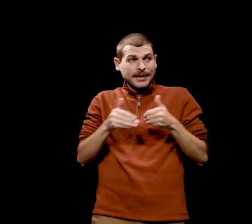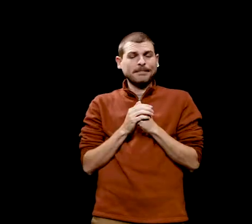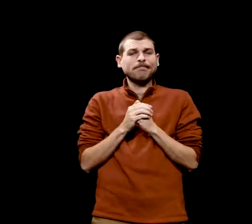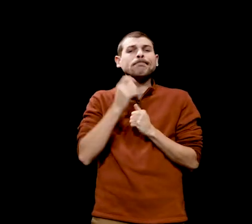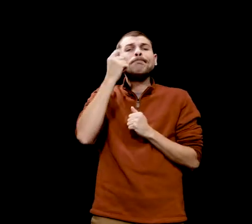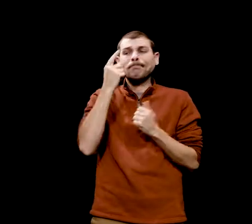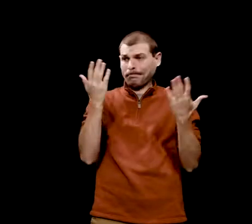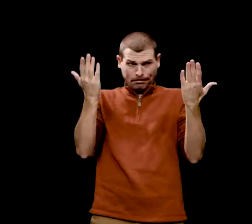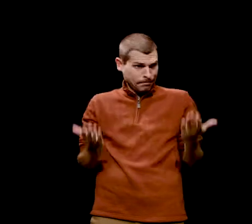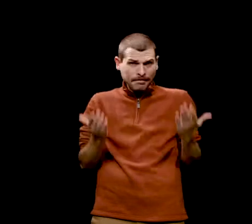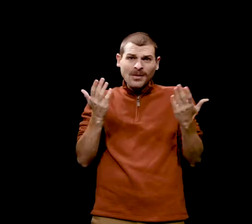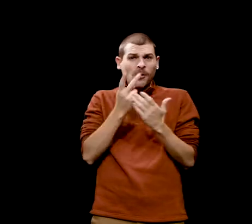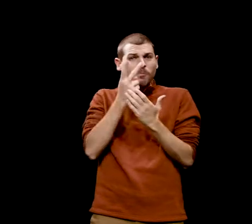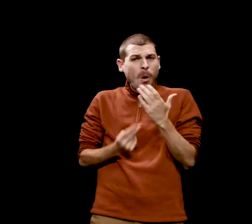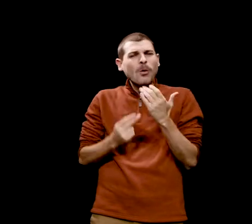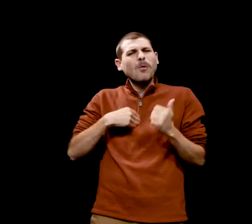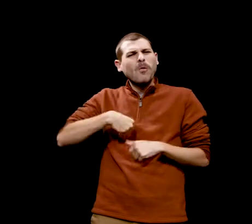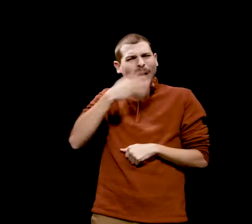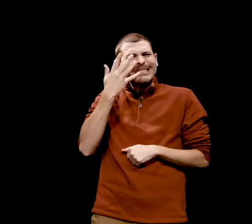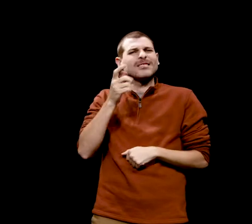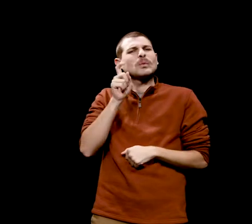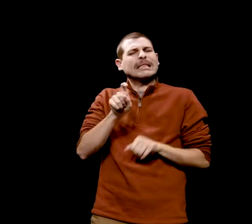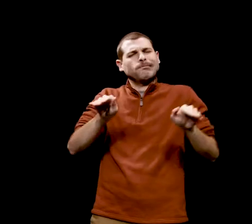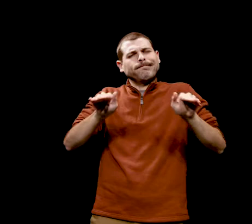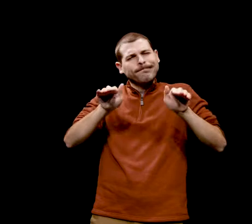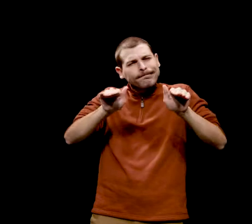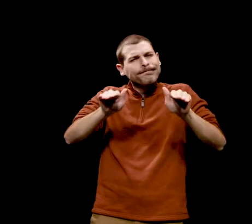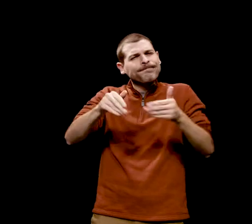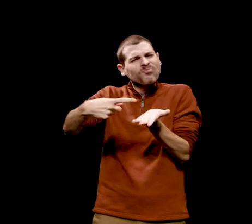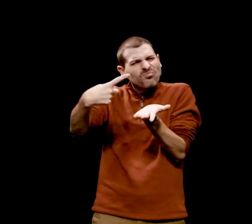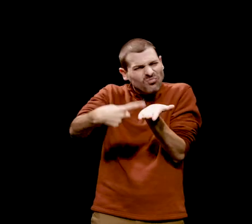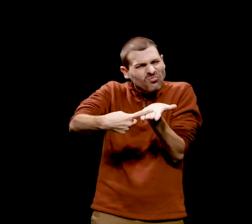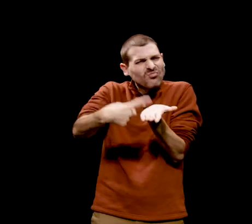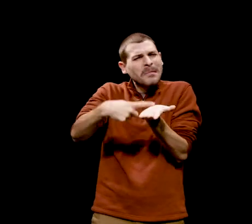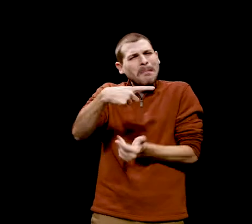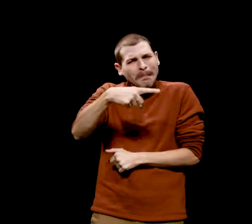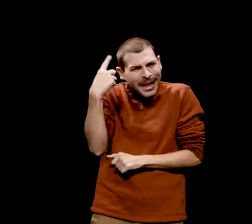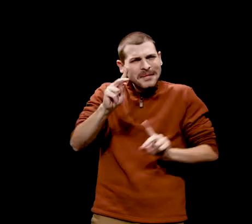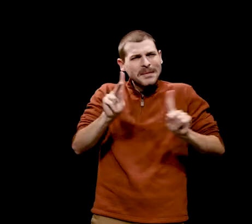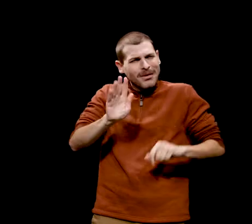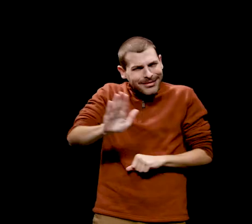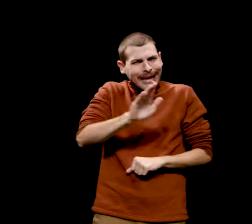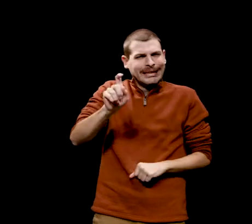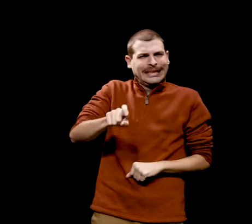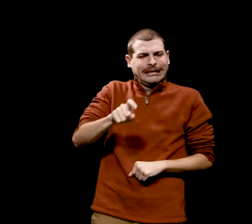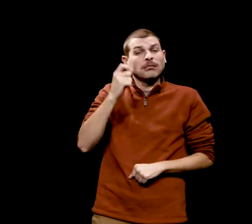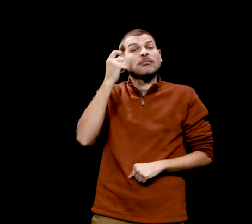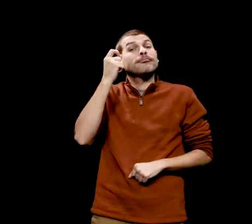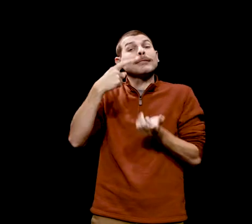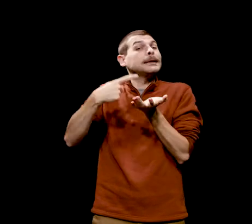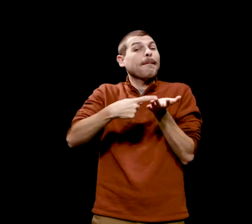candidates accountable to the specific needs and demands of Black Portlanders. This debate is not an endorsement of any